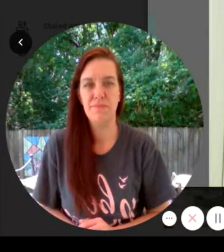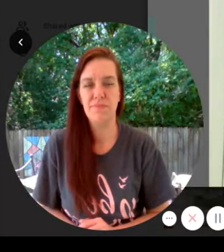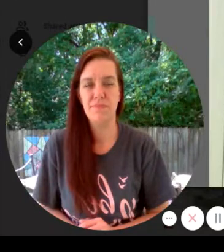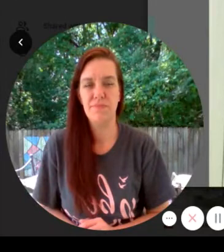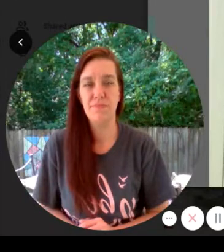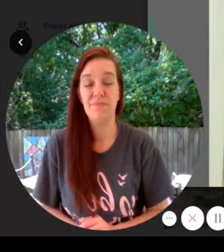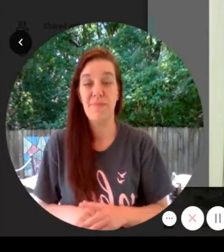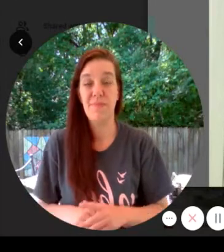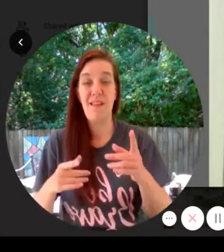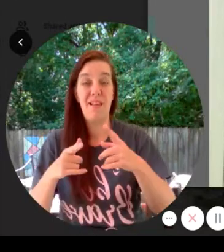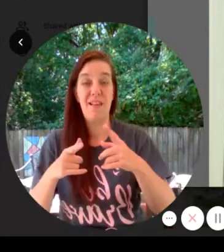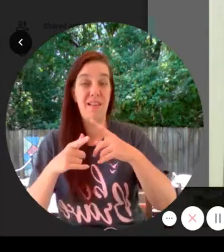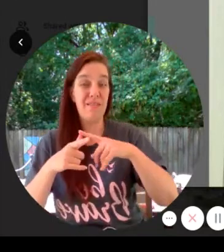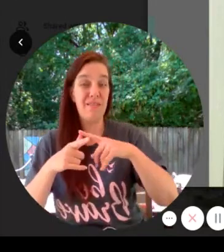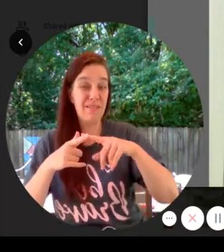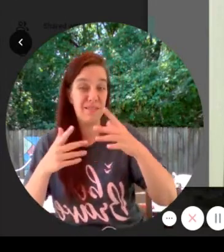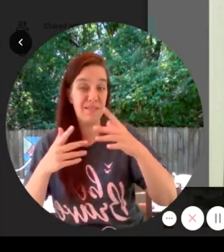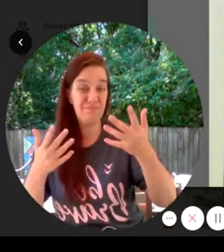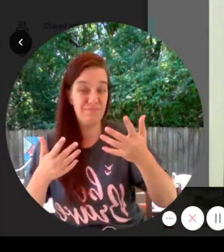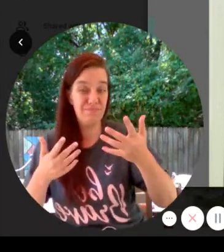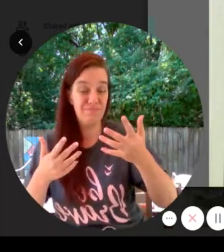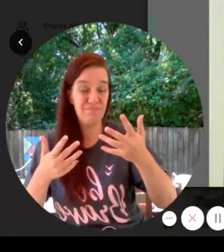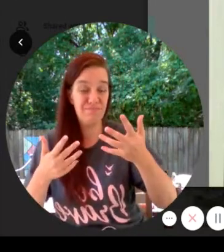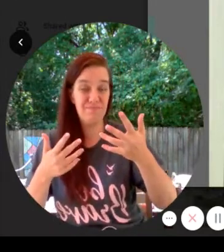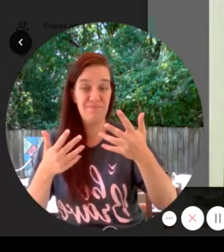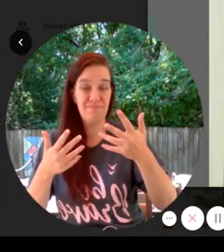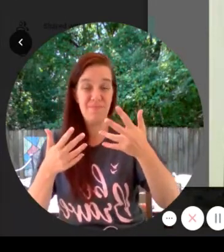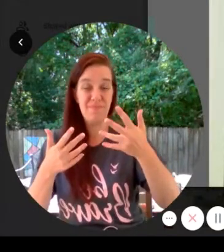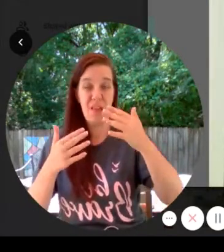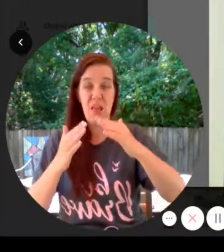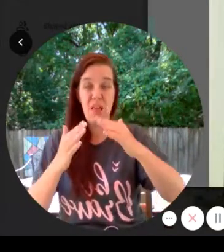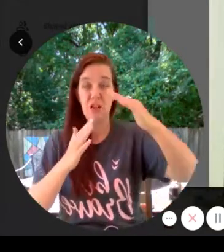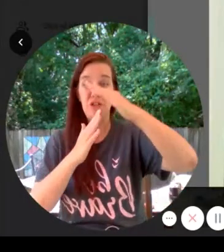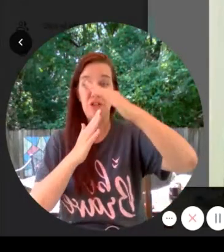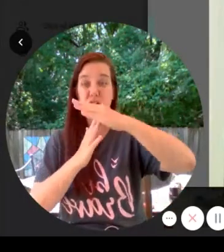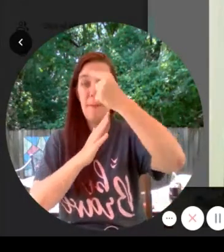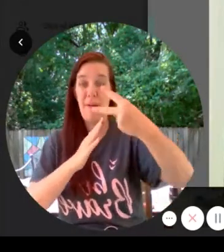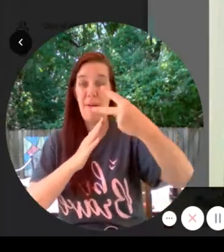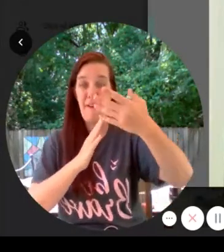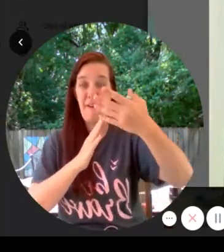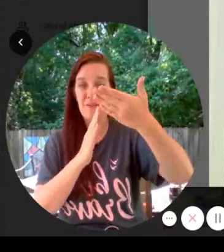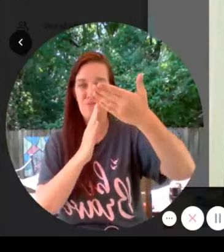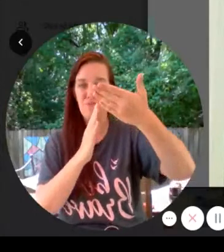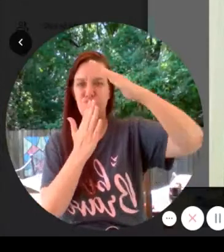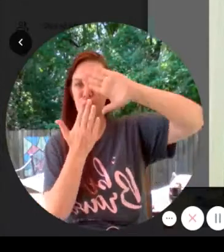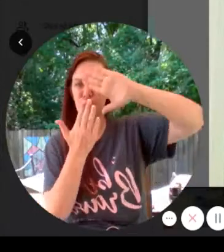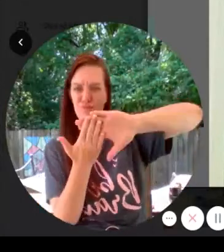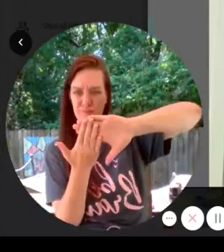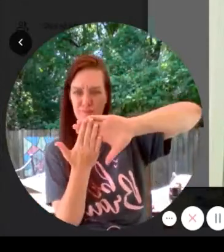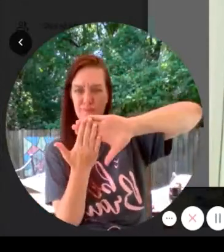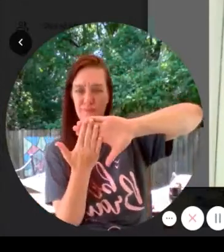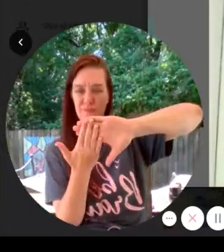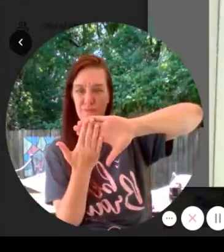He then folded the top half of the M down over